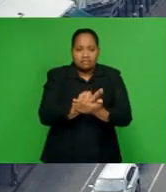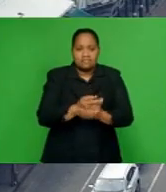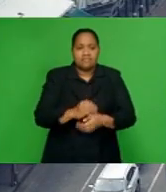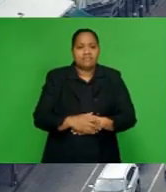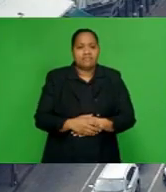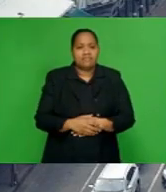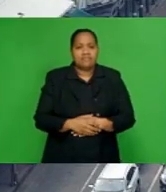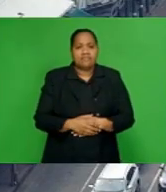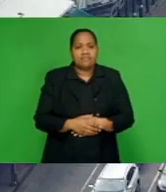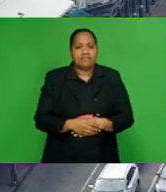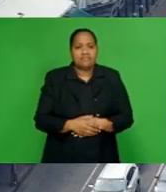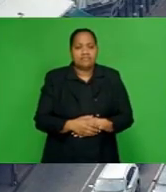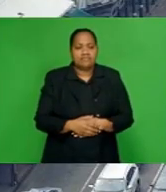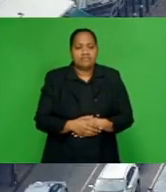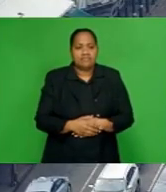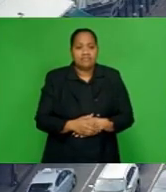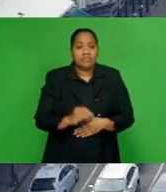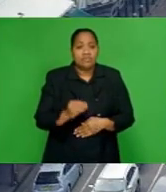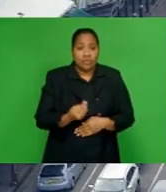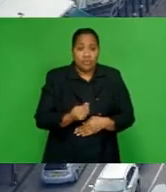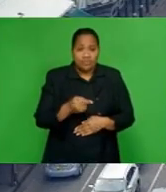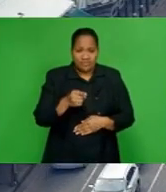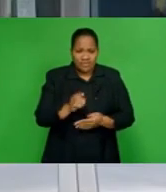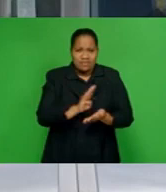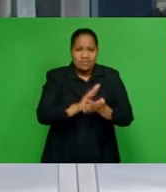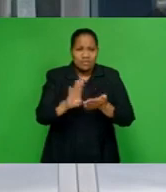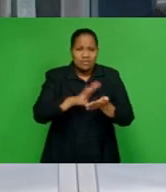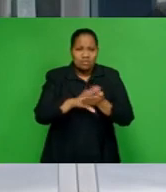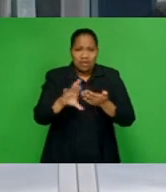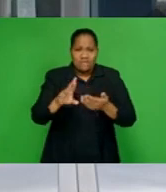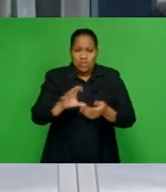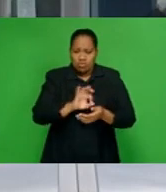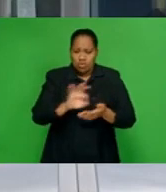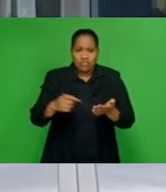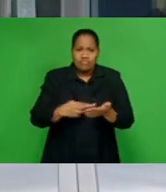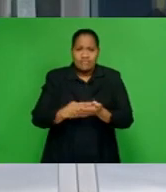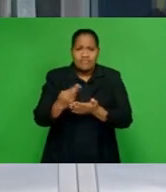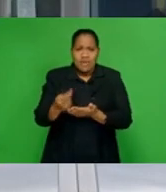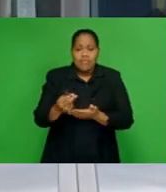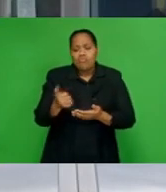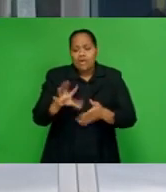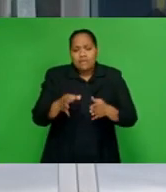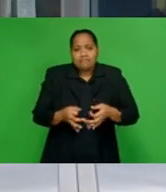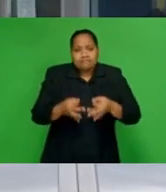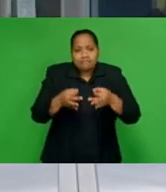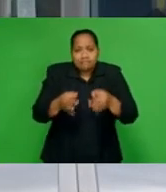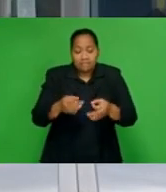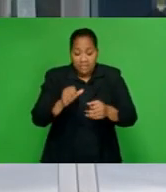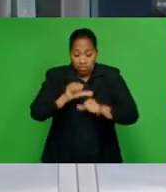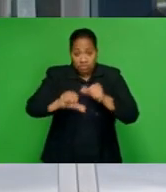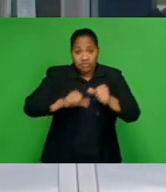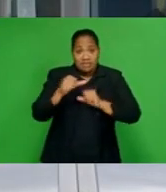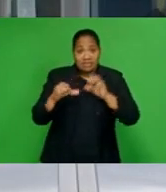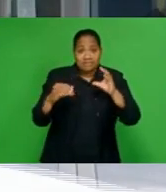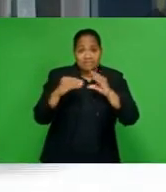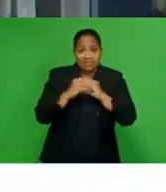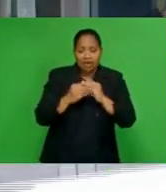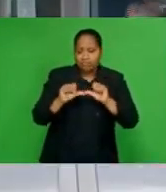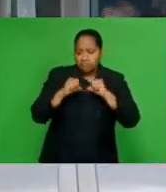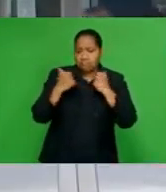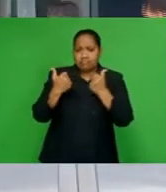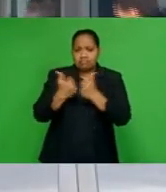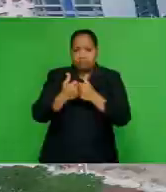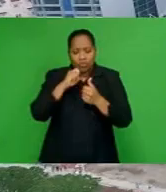of the $3.4 billion in loan repayments already deferred, the Association of Banks have agreed to extend